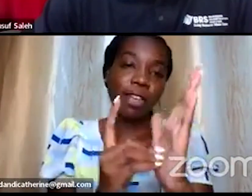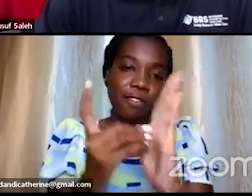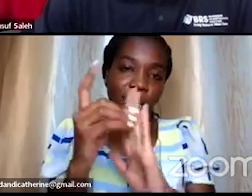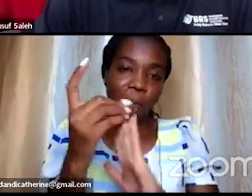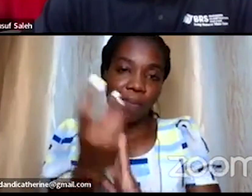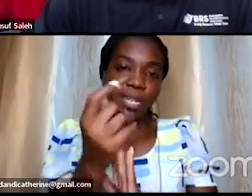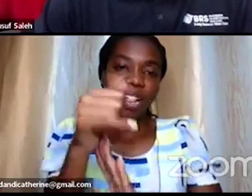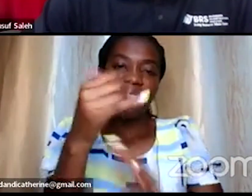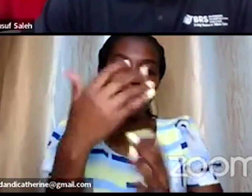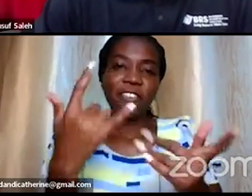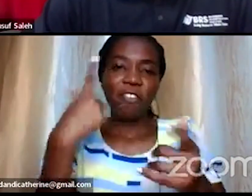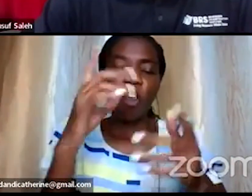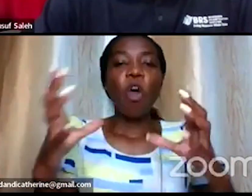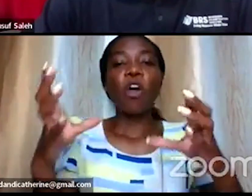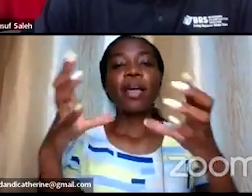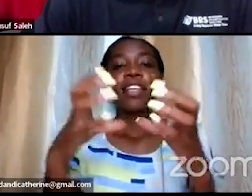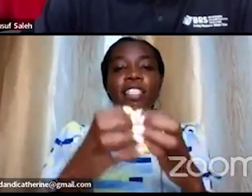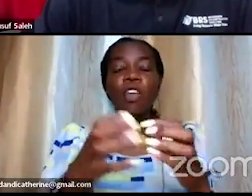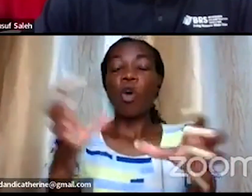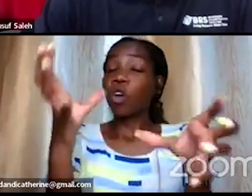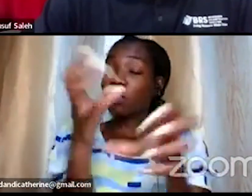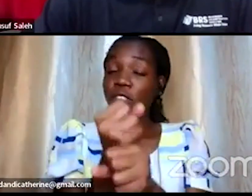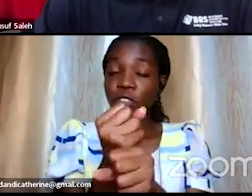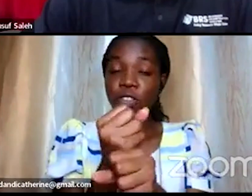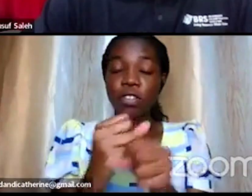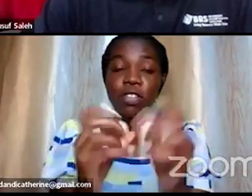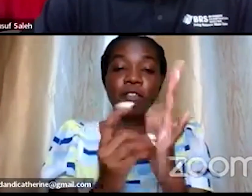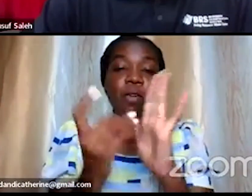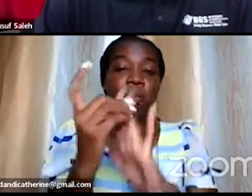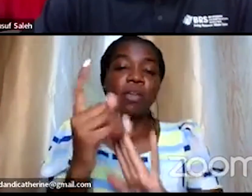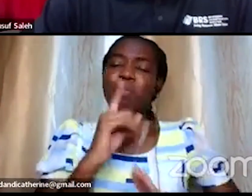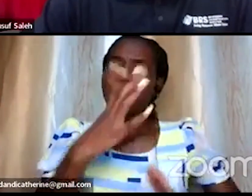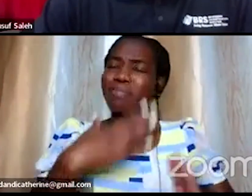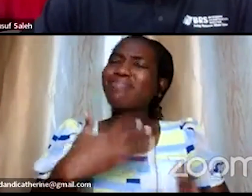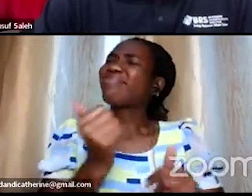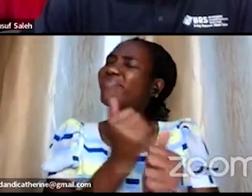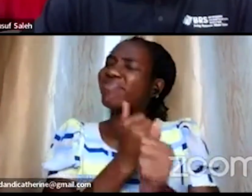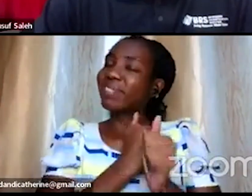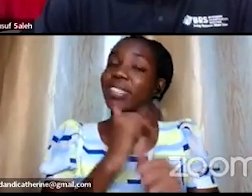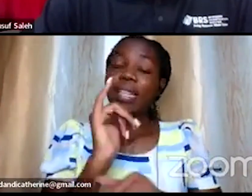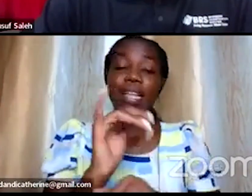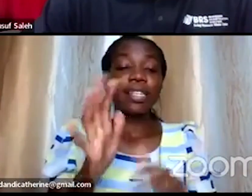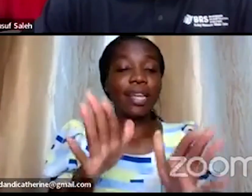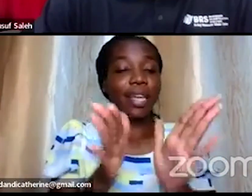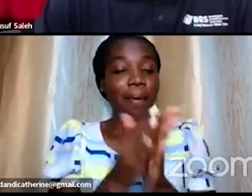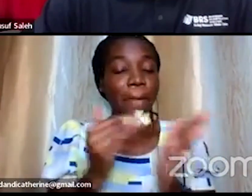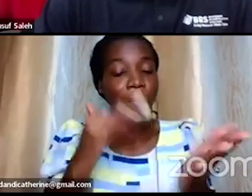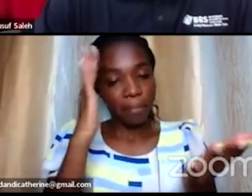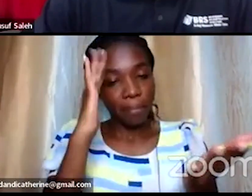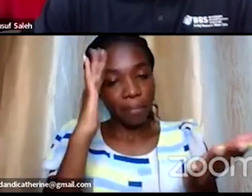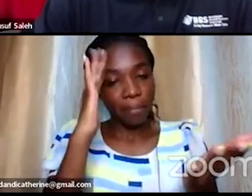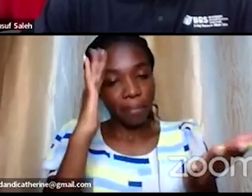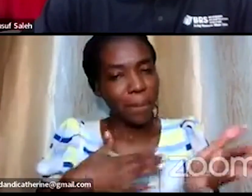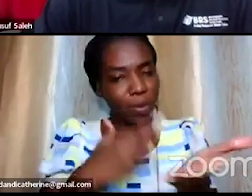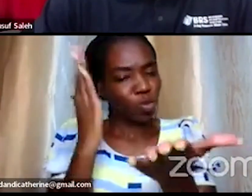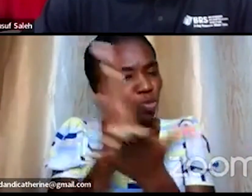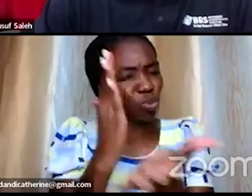anything to do with organizational development is my forte. I love doing those kinds of things. And I believe that I am truly in my